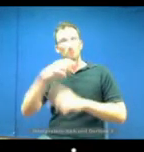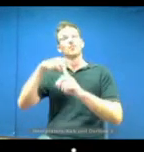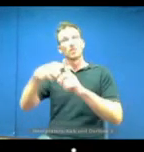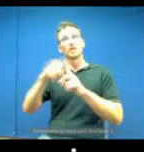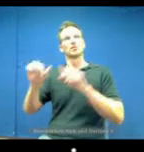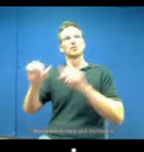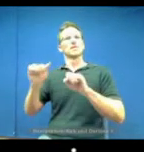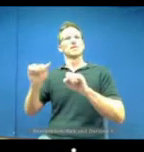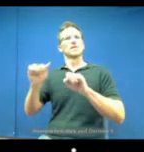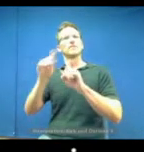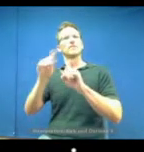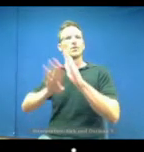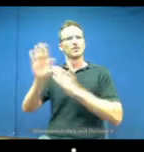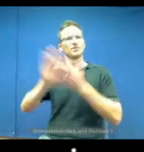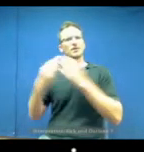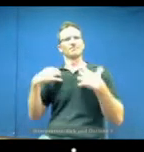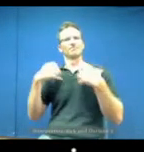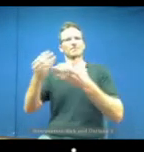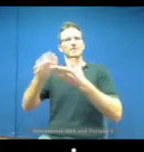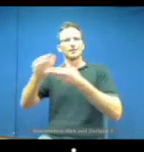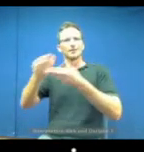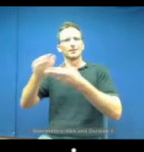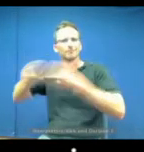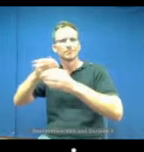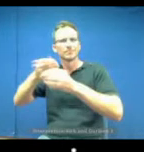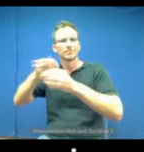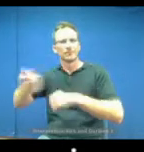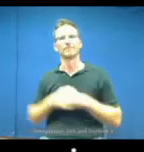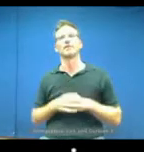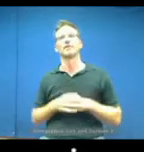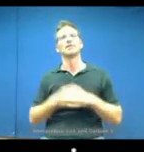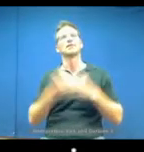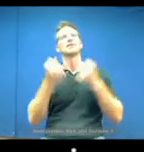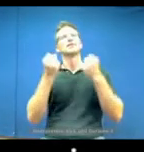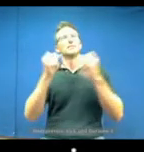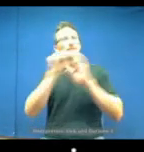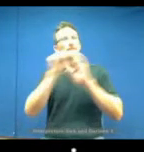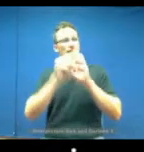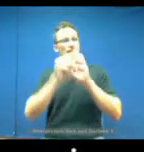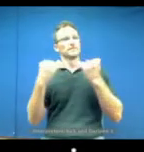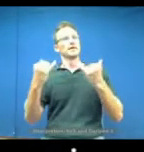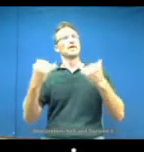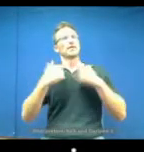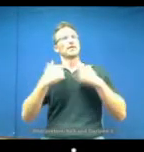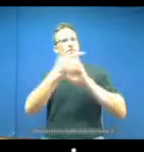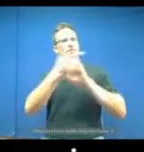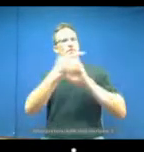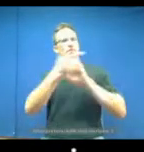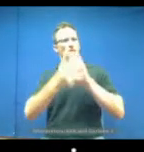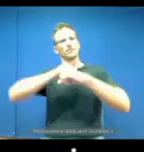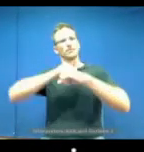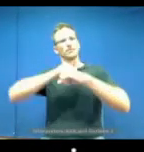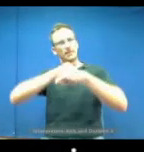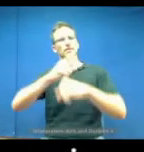Many states have made it a priority public policy to protect victims of domestic